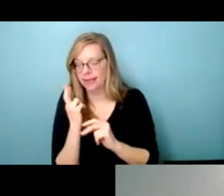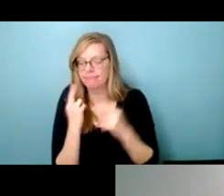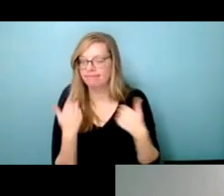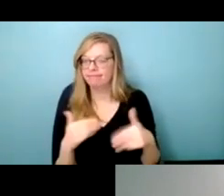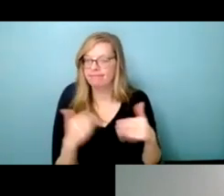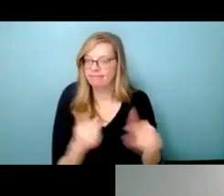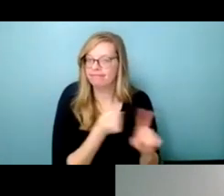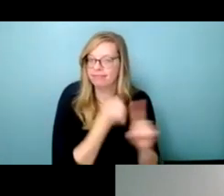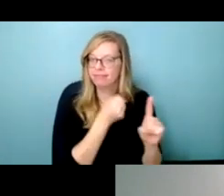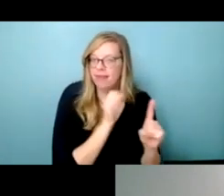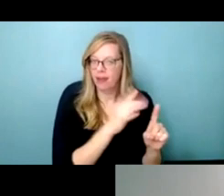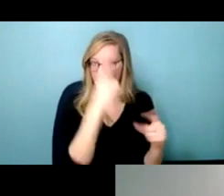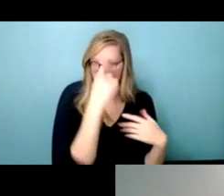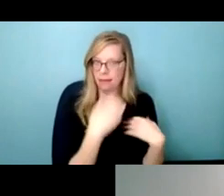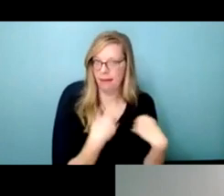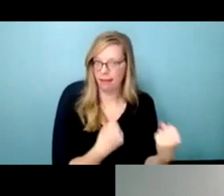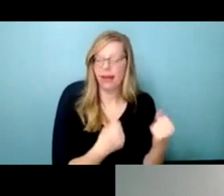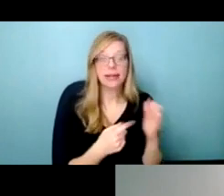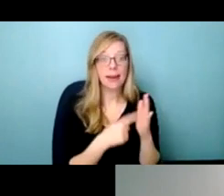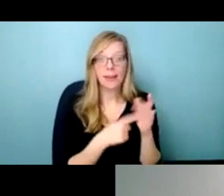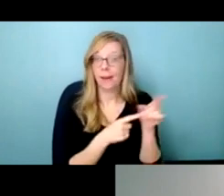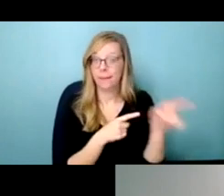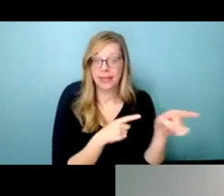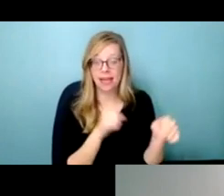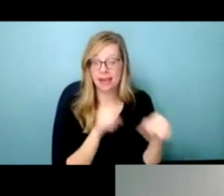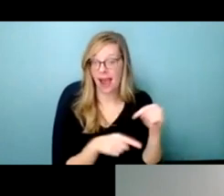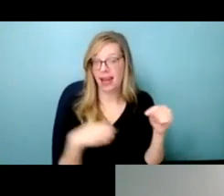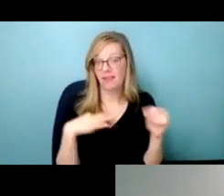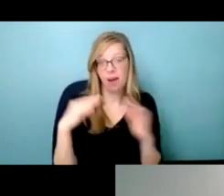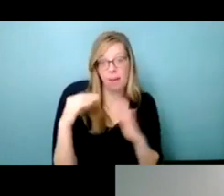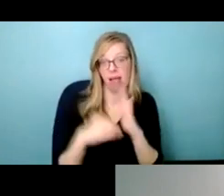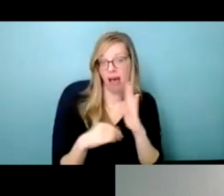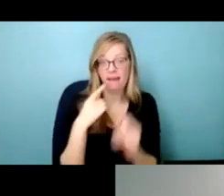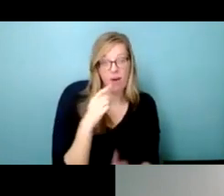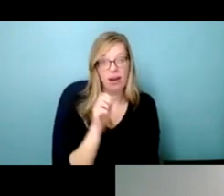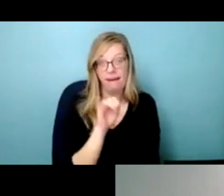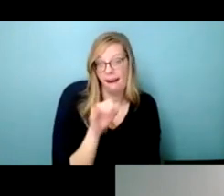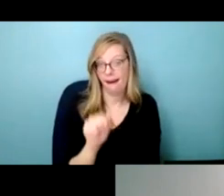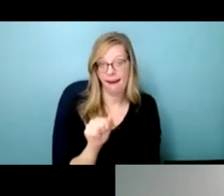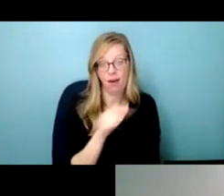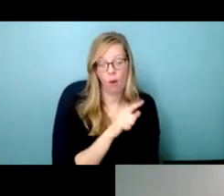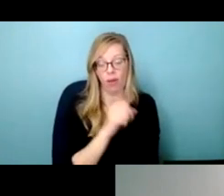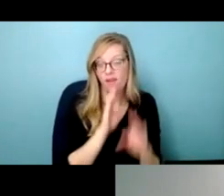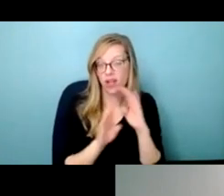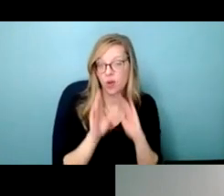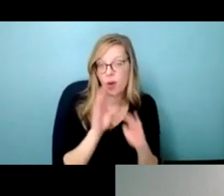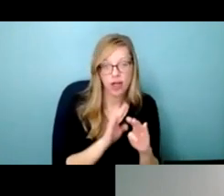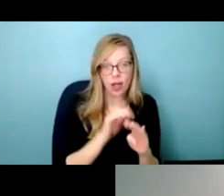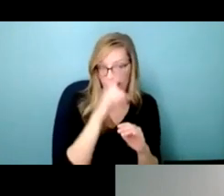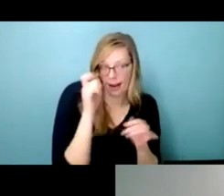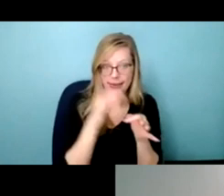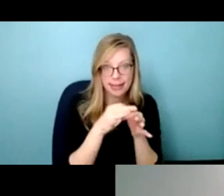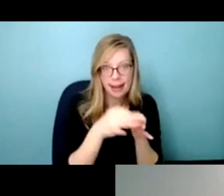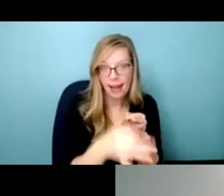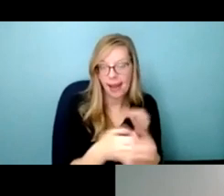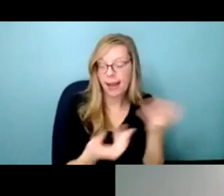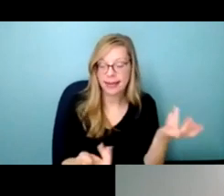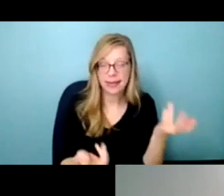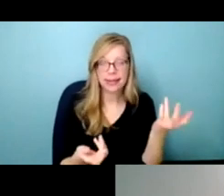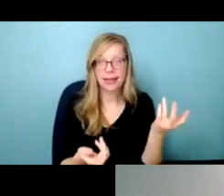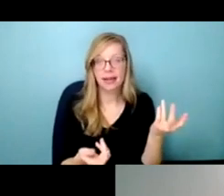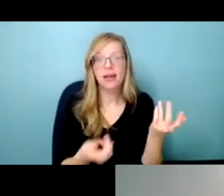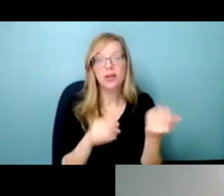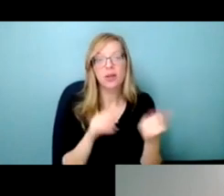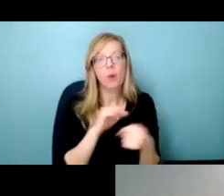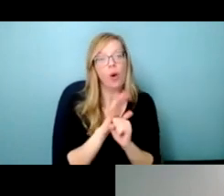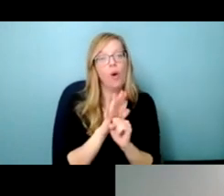as simple as not even be able to apply for EIA, or the frustrations on the delays. So COVID will change the way